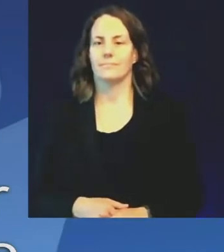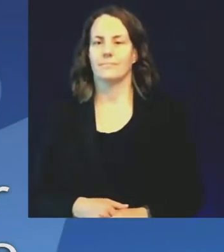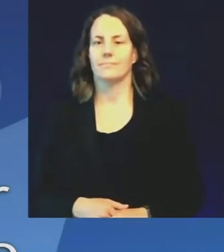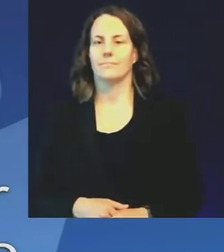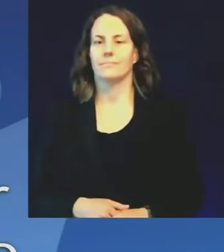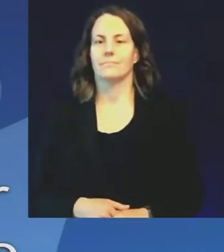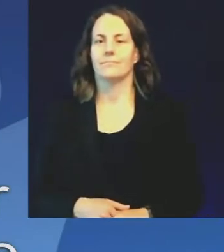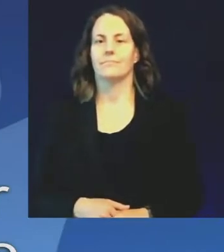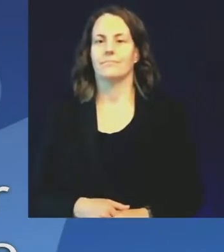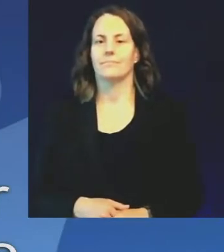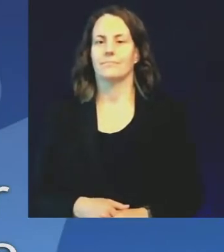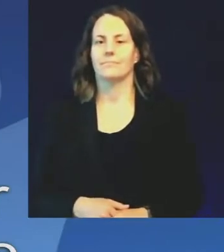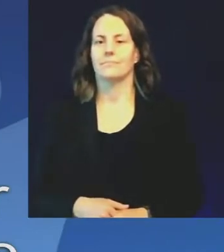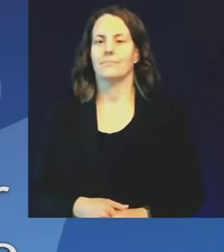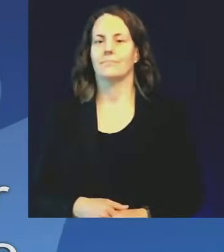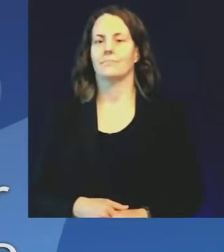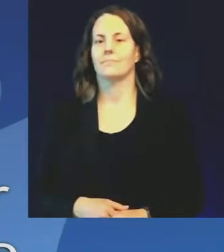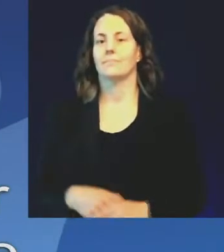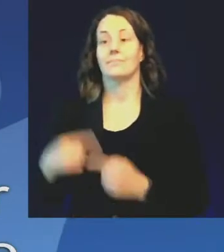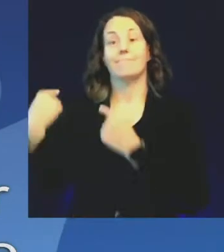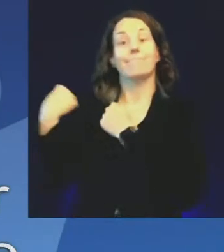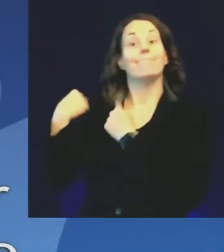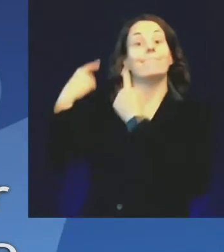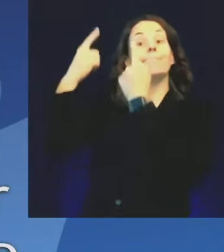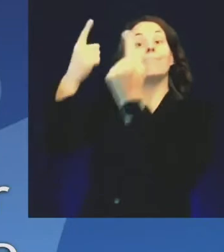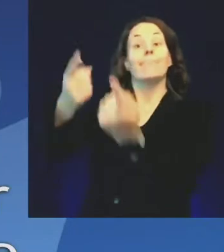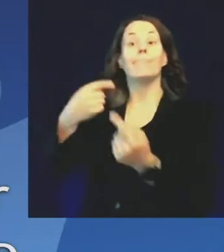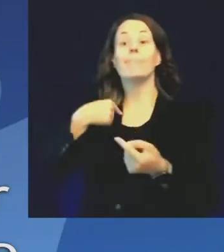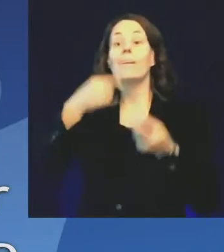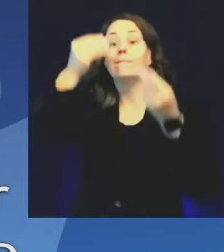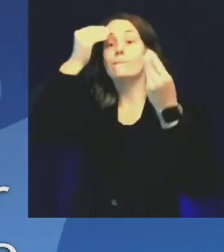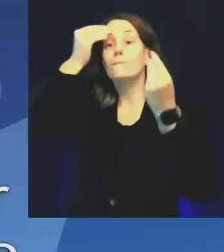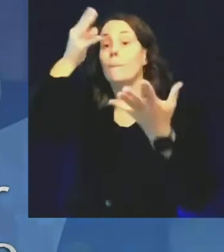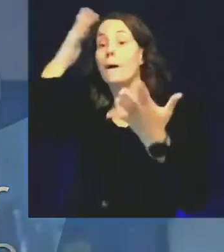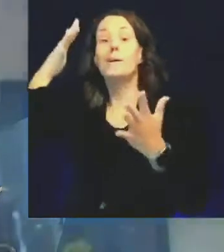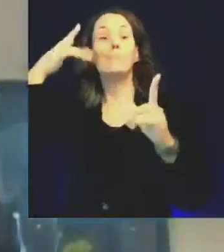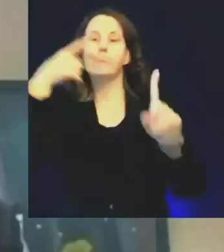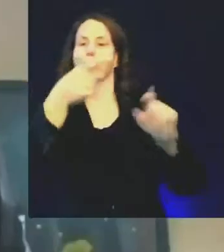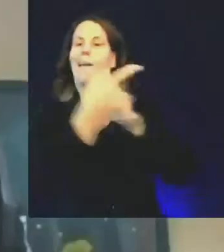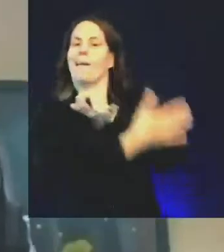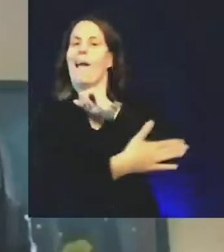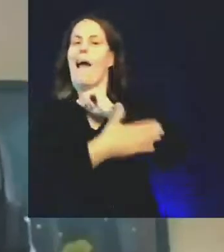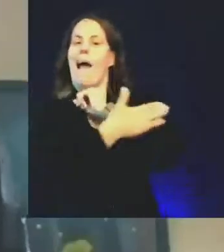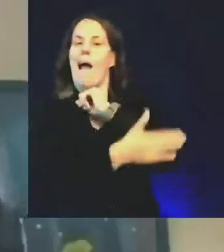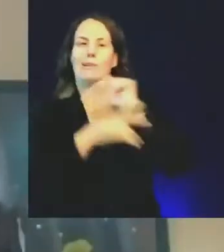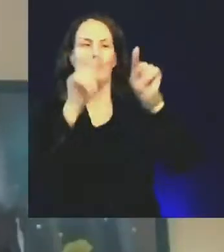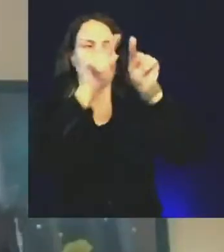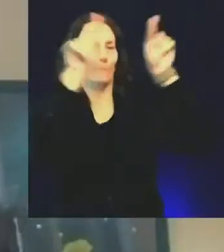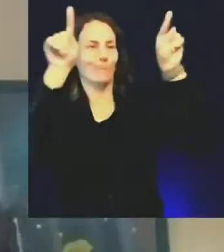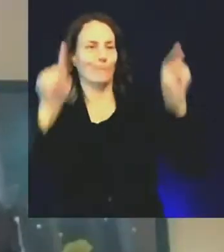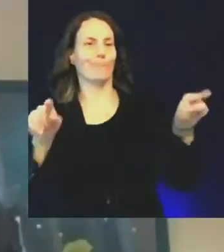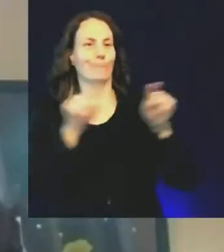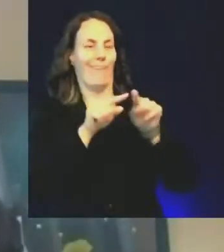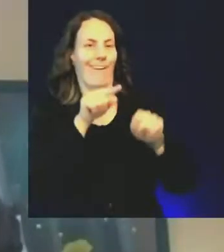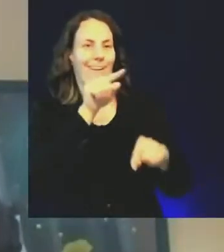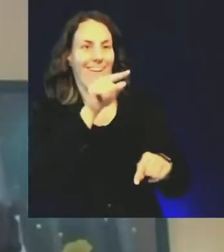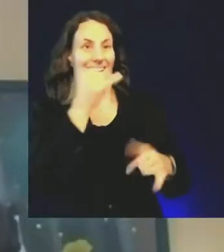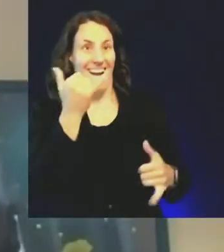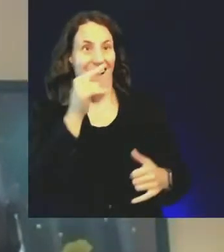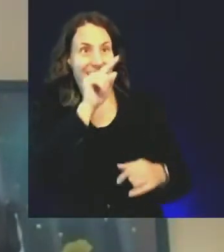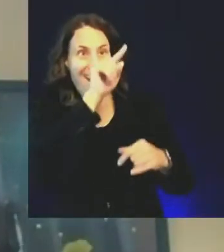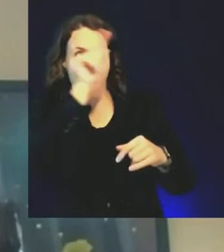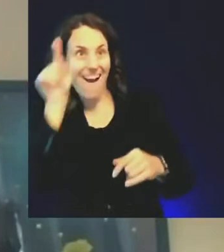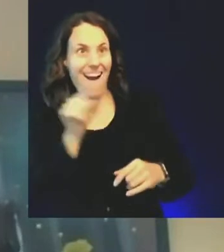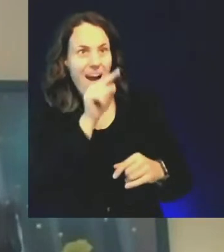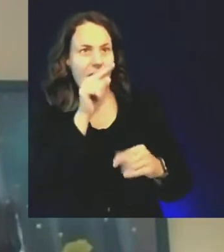level. And so I think what these data do is provide our local health departments and local vaccinators with a